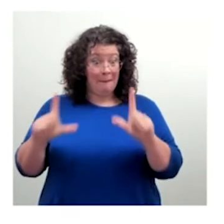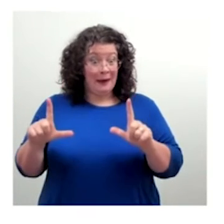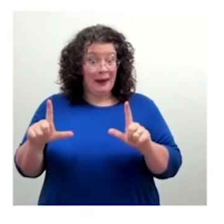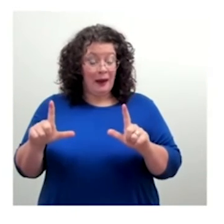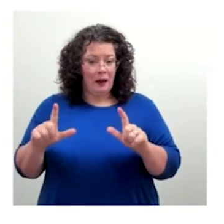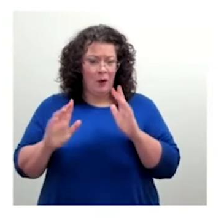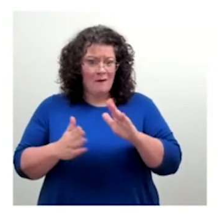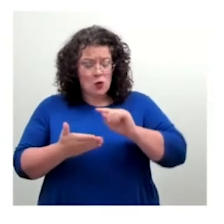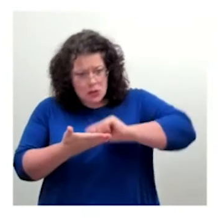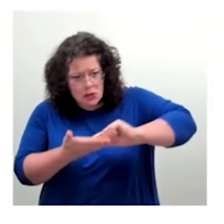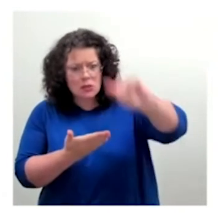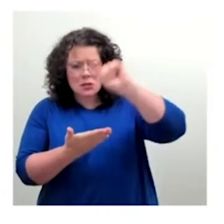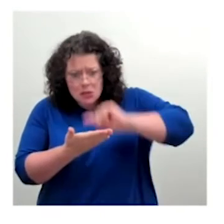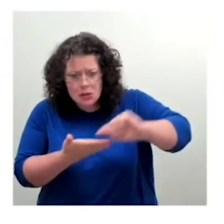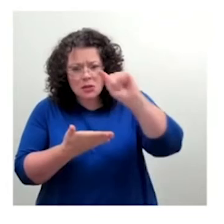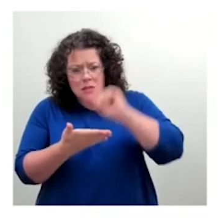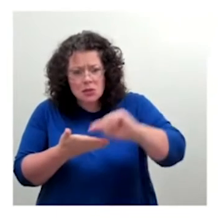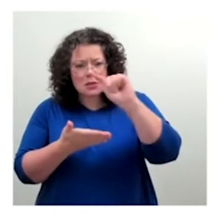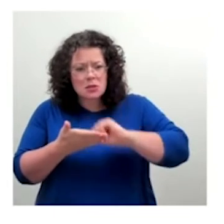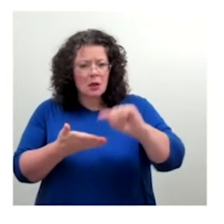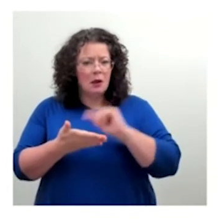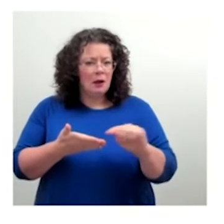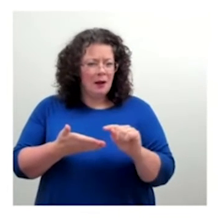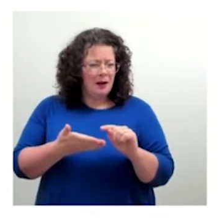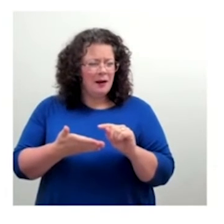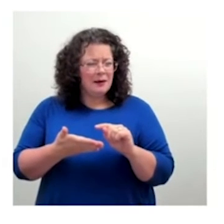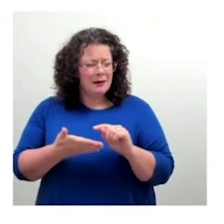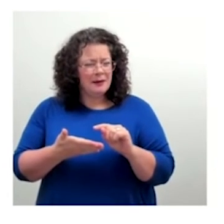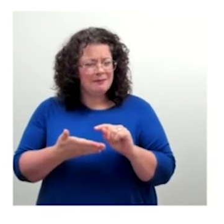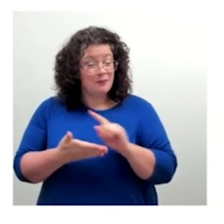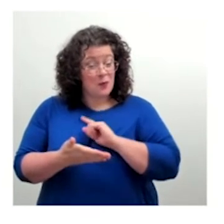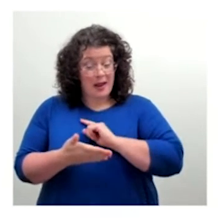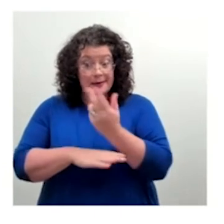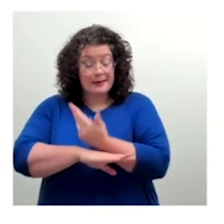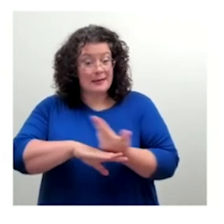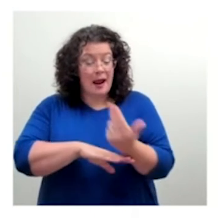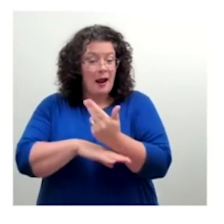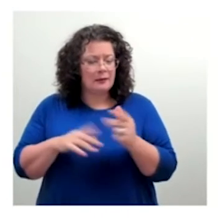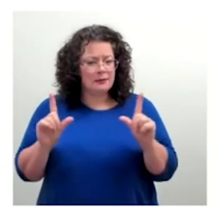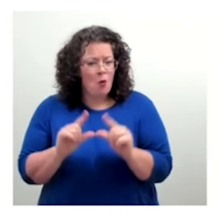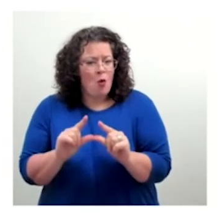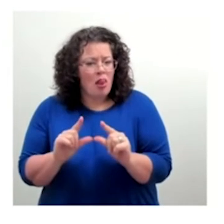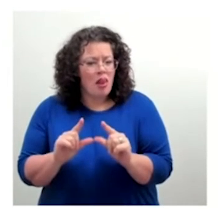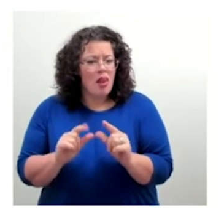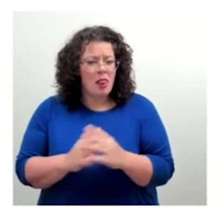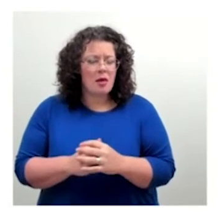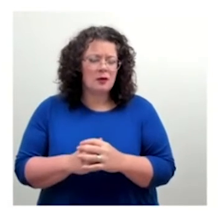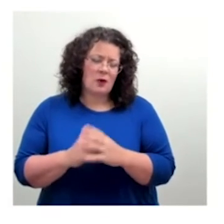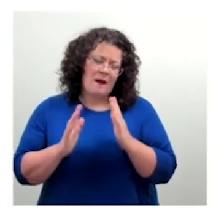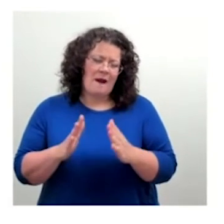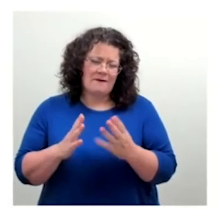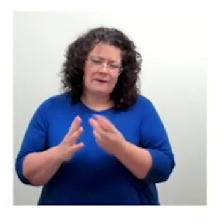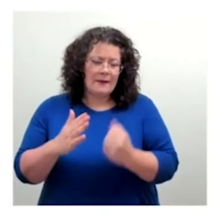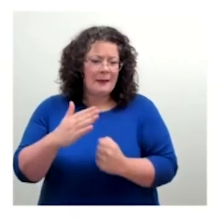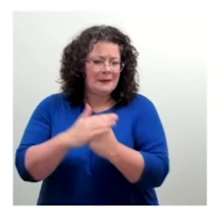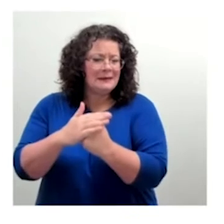generally have to hit some kind of limit to say, well, we can't make everything enormous to get, you know, 95th or 99th percentile in. We've got to